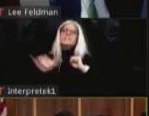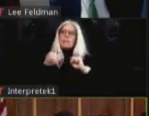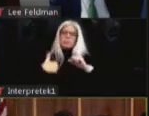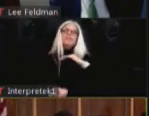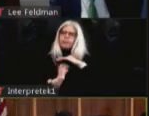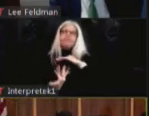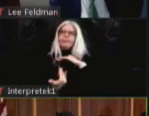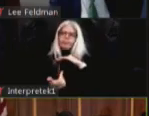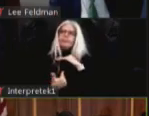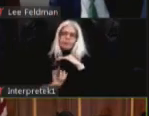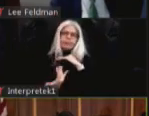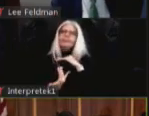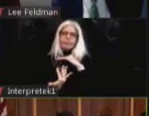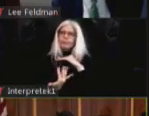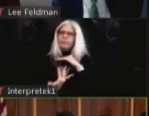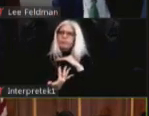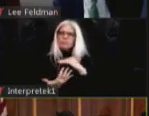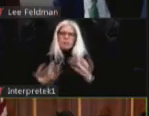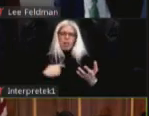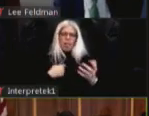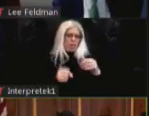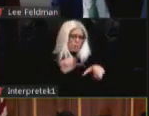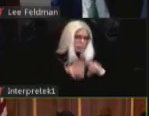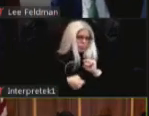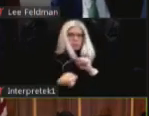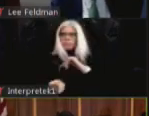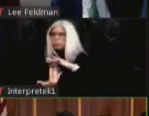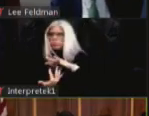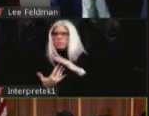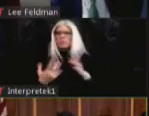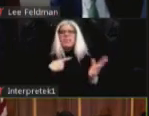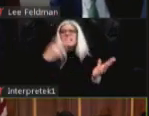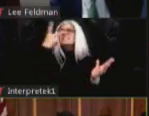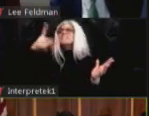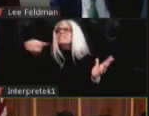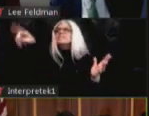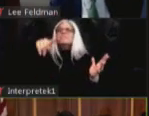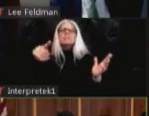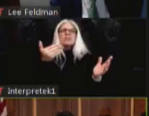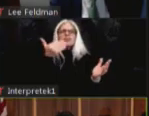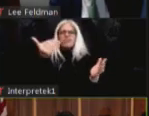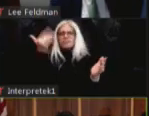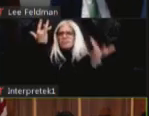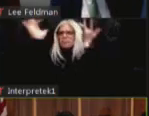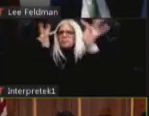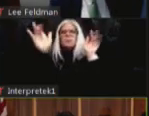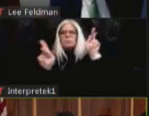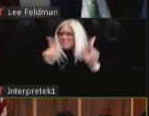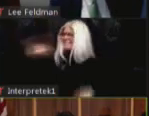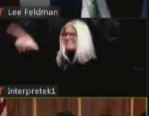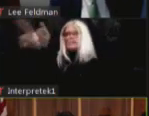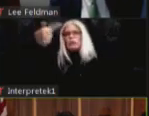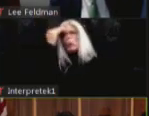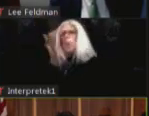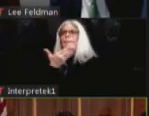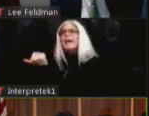emotions whenever I see young, well-educated people who should know better lining up outside of bars